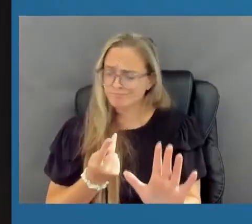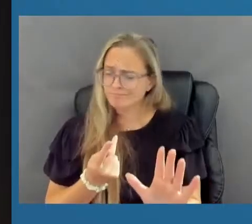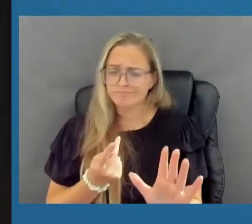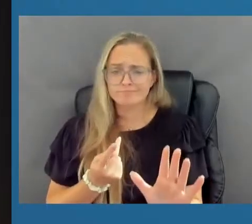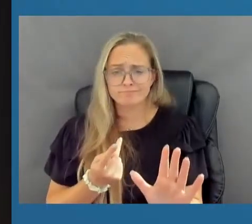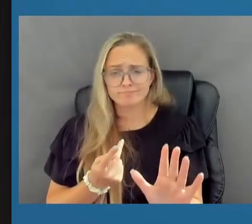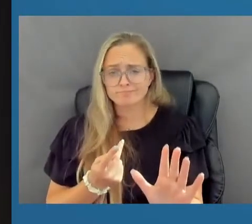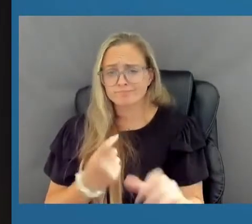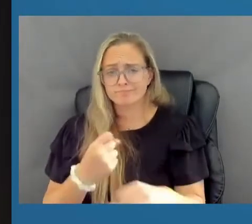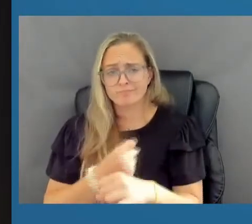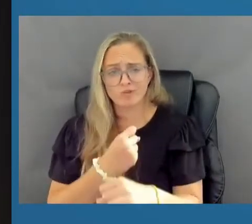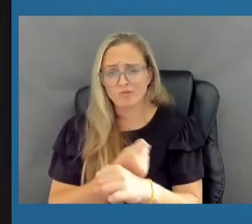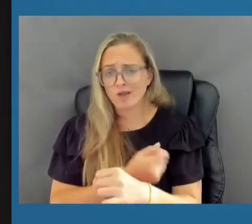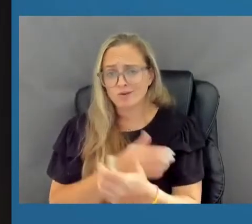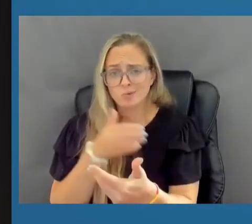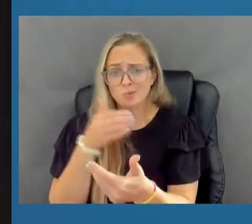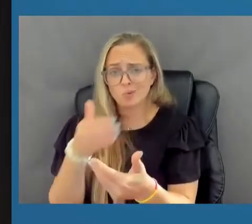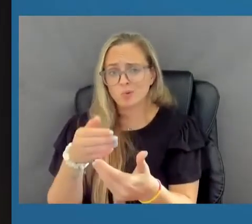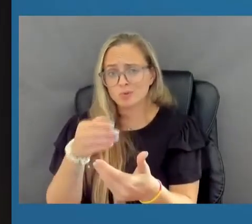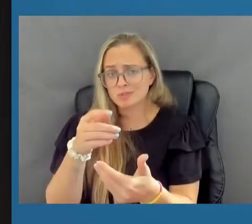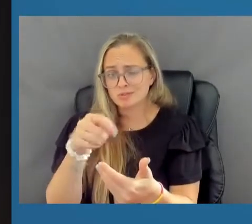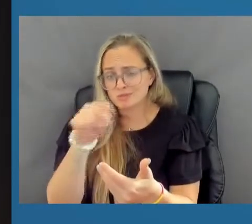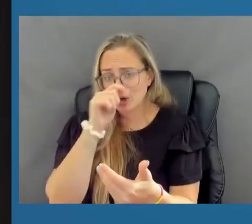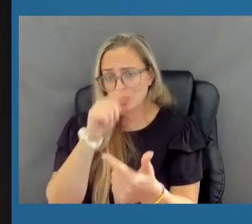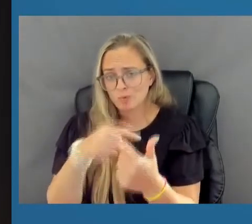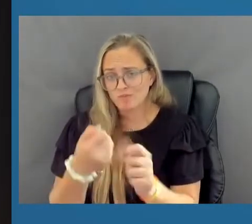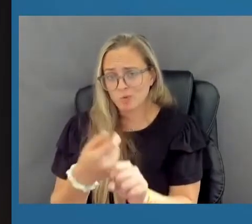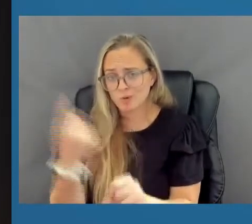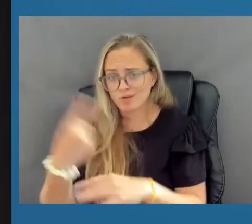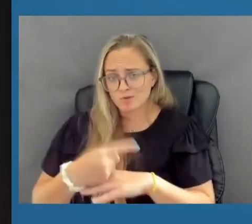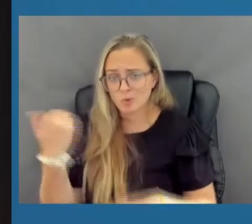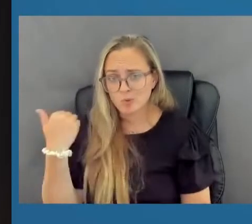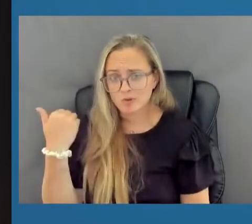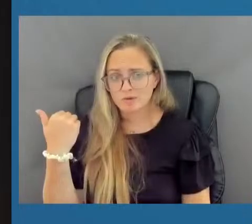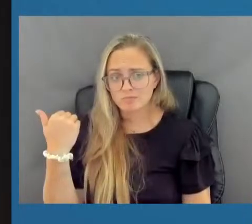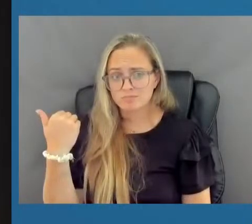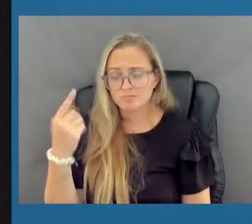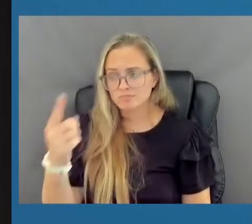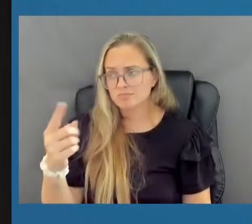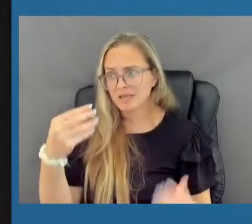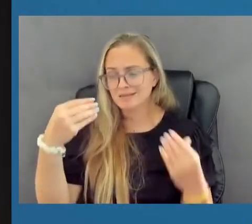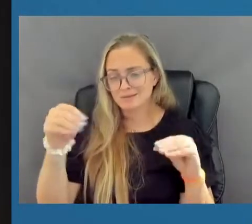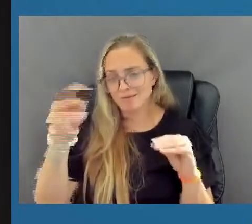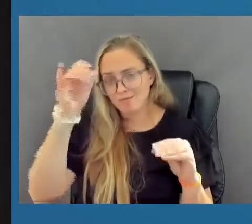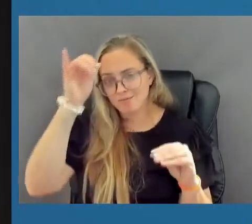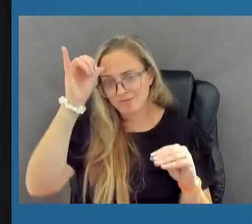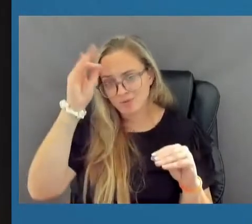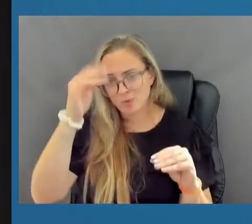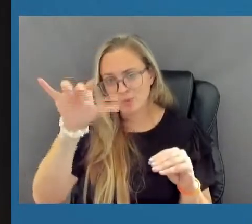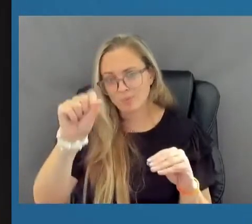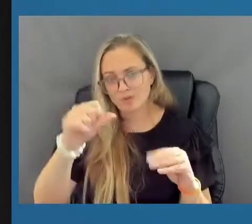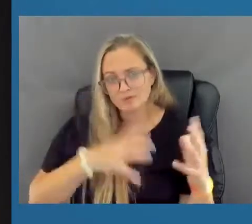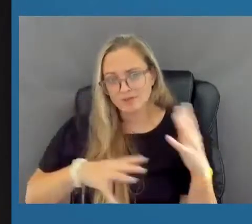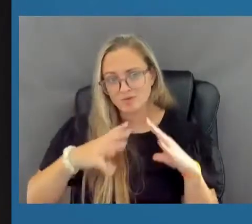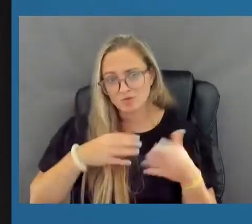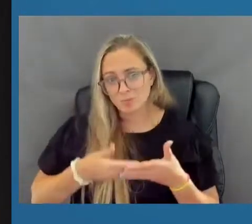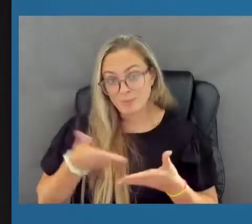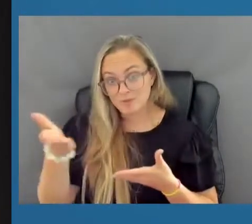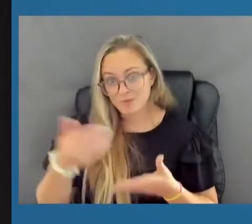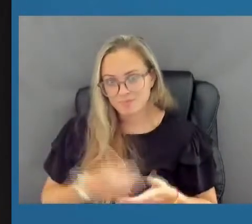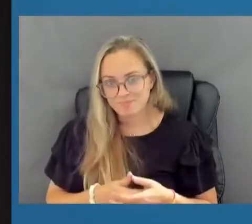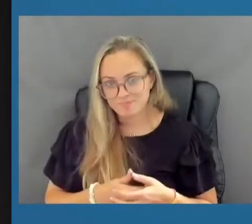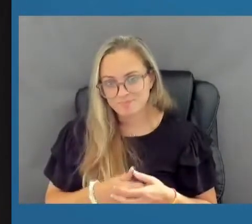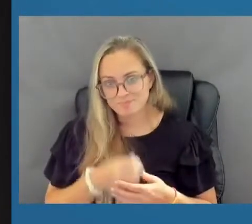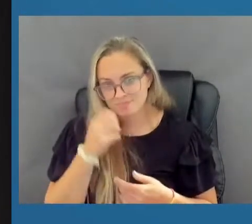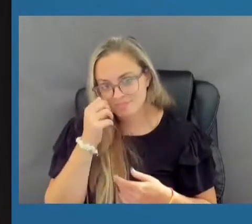to the closest Target, where I was a couple days ago in Buffalo. They actually sell Buffalo Bills outfits for babies. Got a